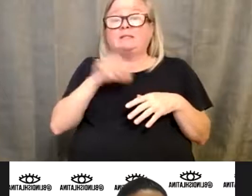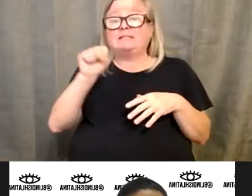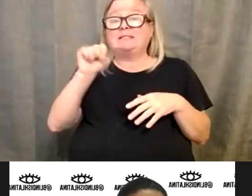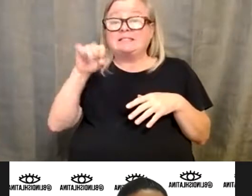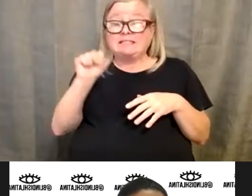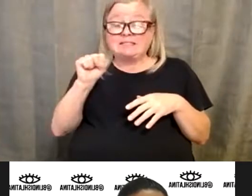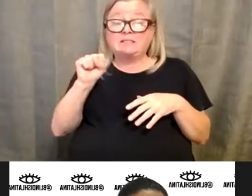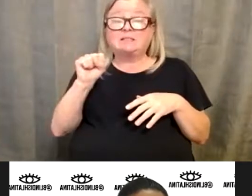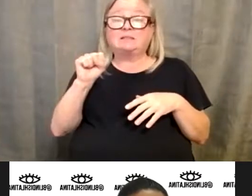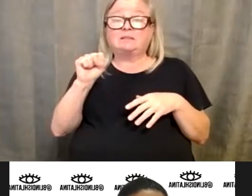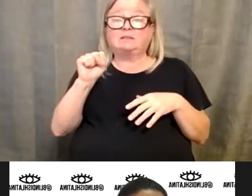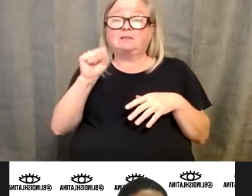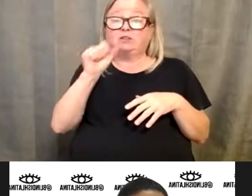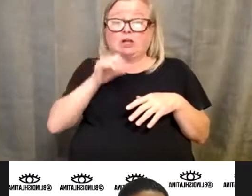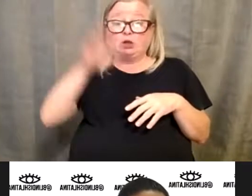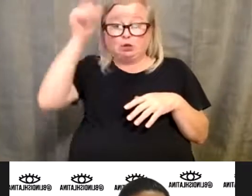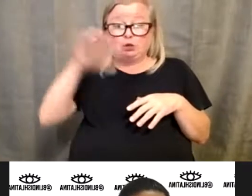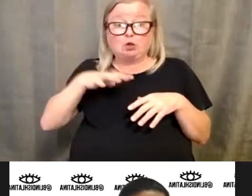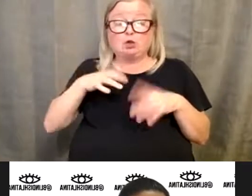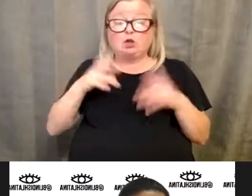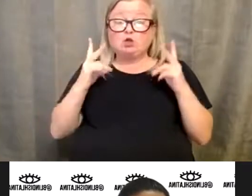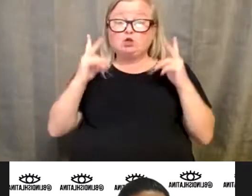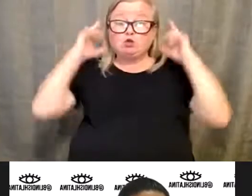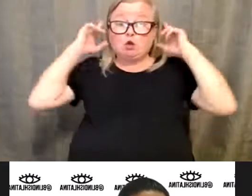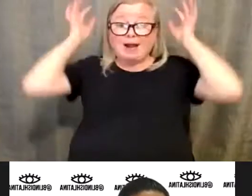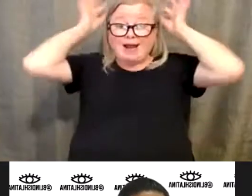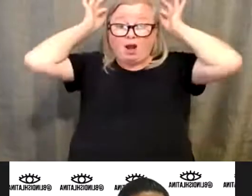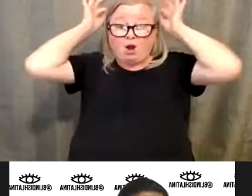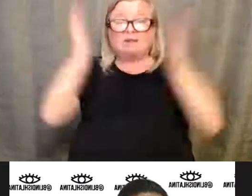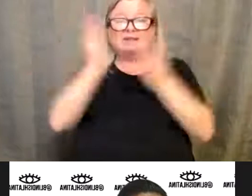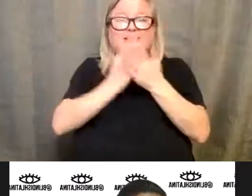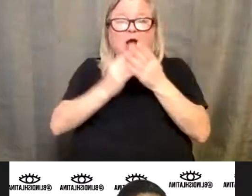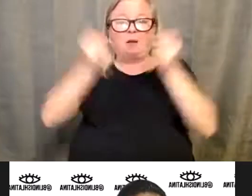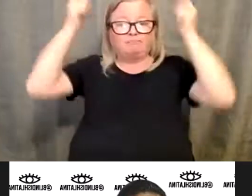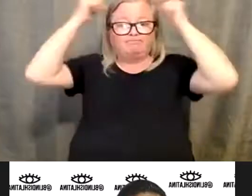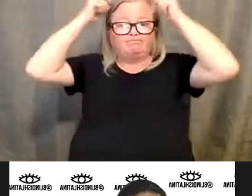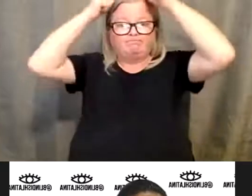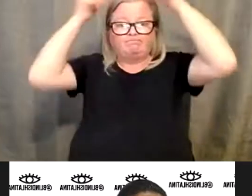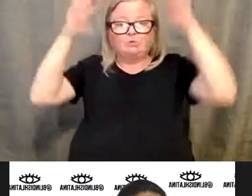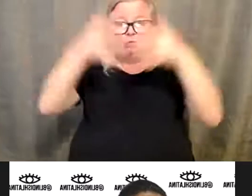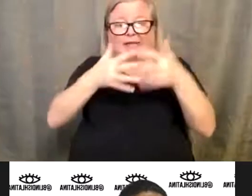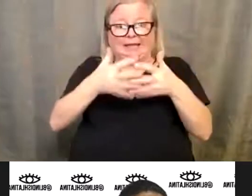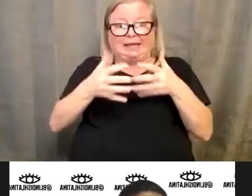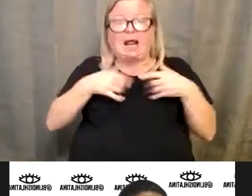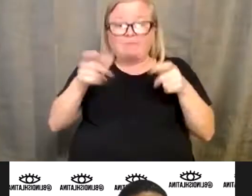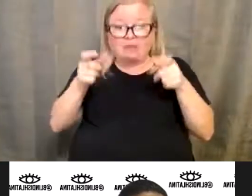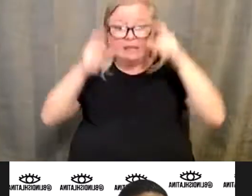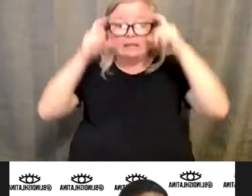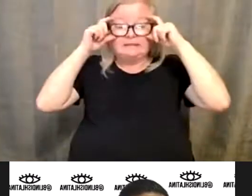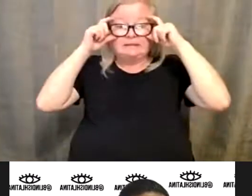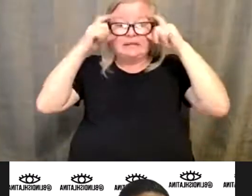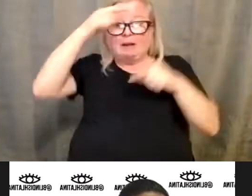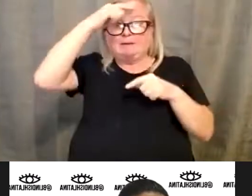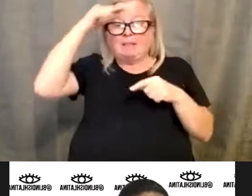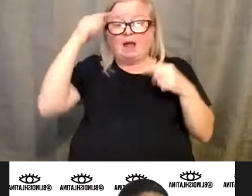have short cropped dark brown hair with some spatterings of gray, and I am wearing glasses and a black